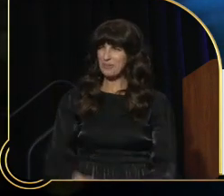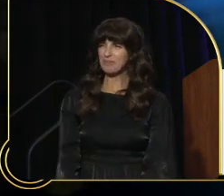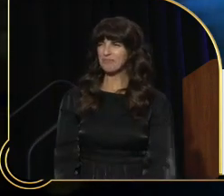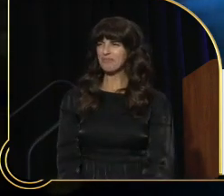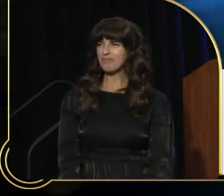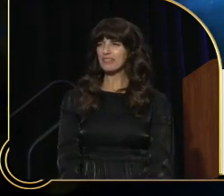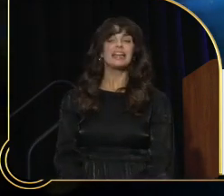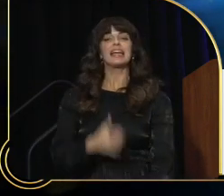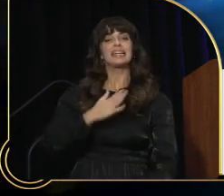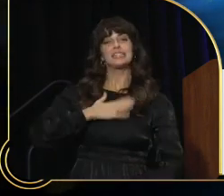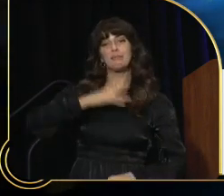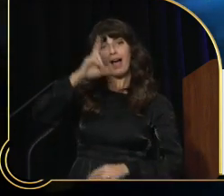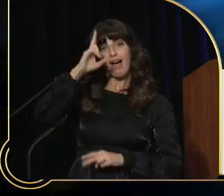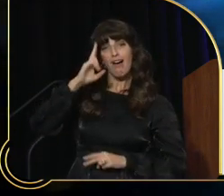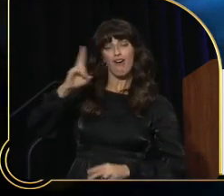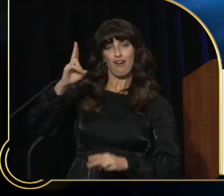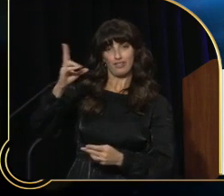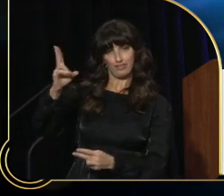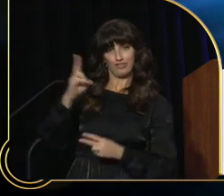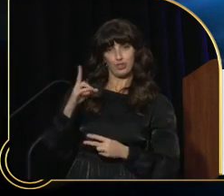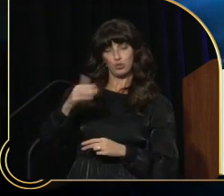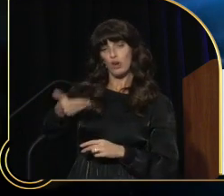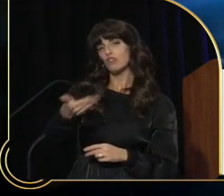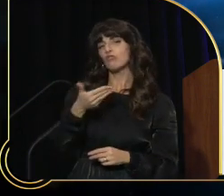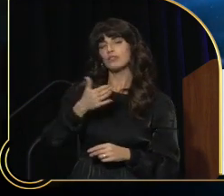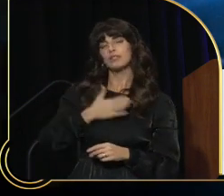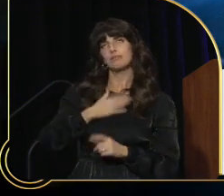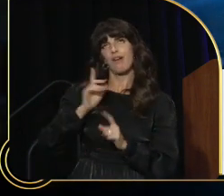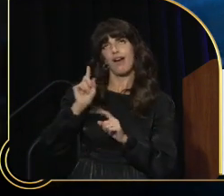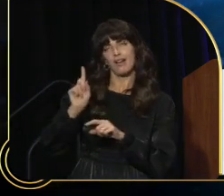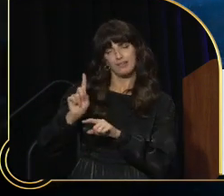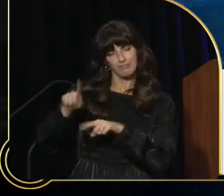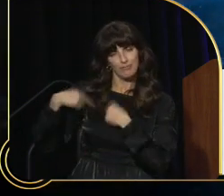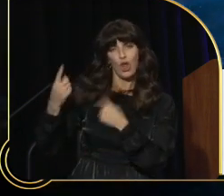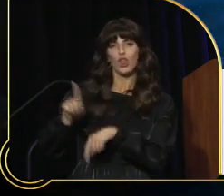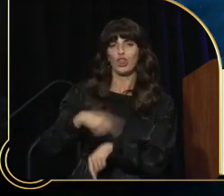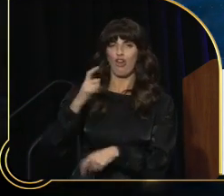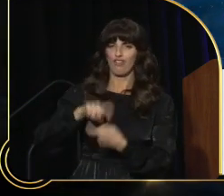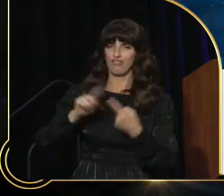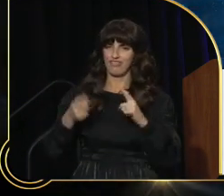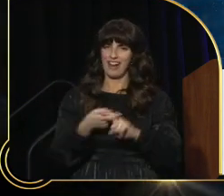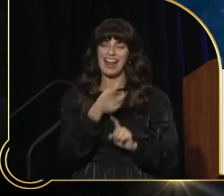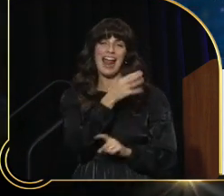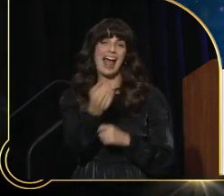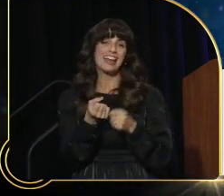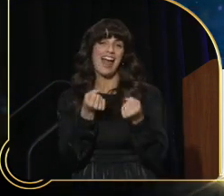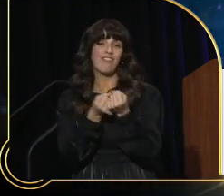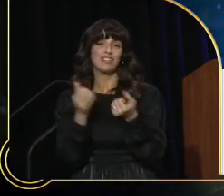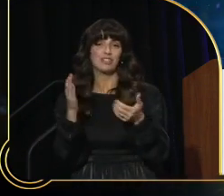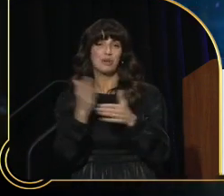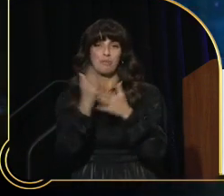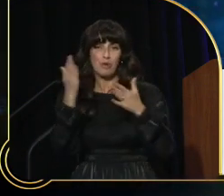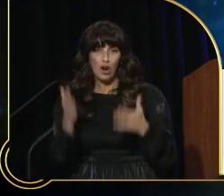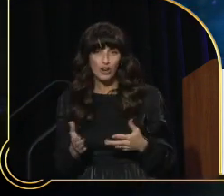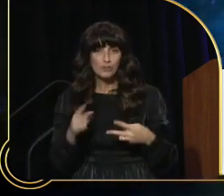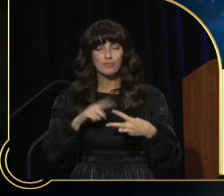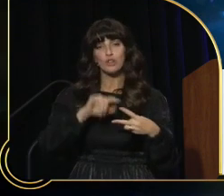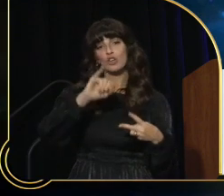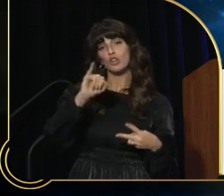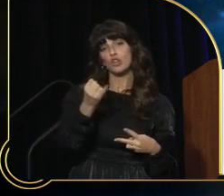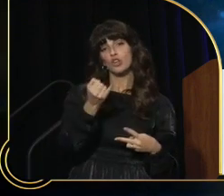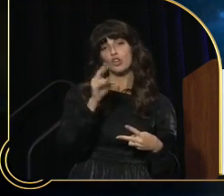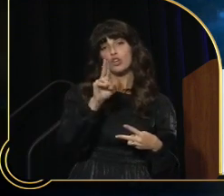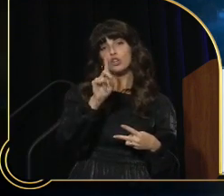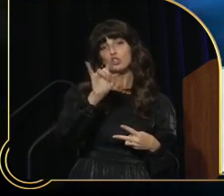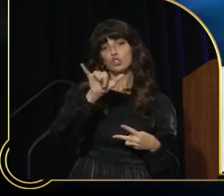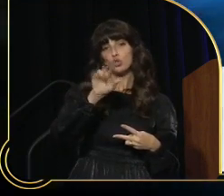my honor to introduce my longtime friends and now my advocacy partners, Judy Woodruff and